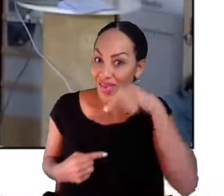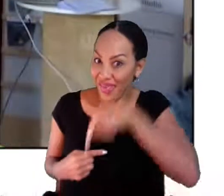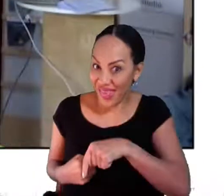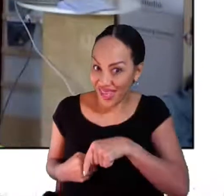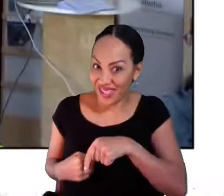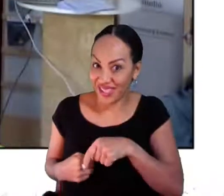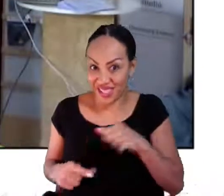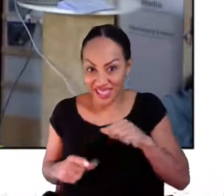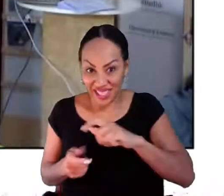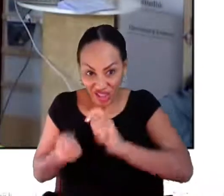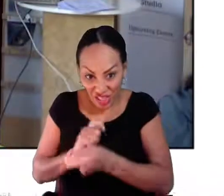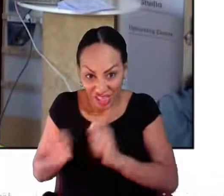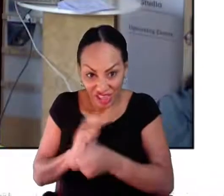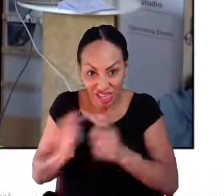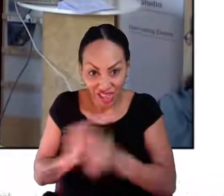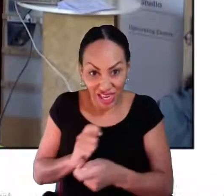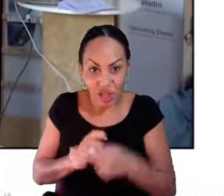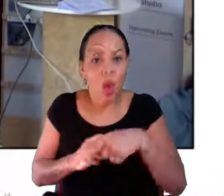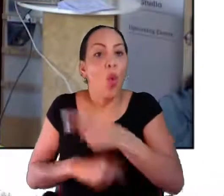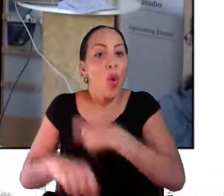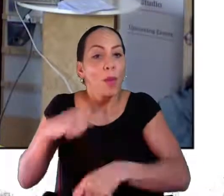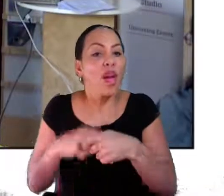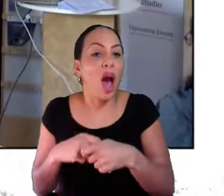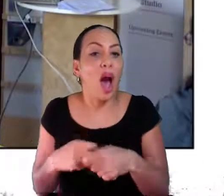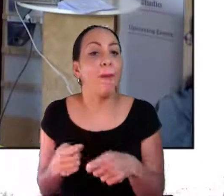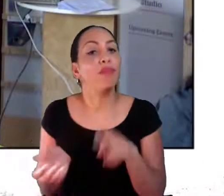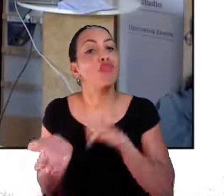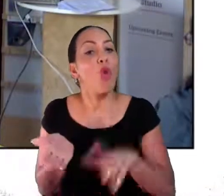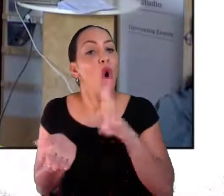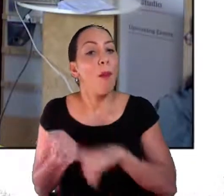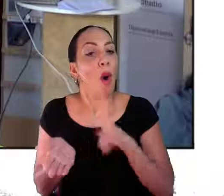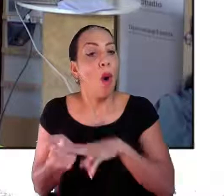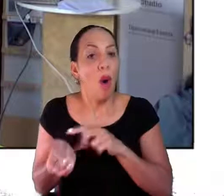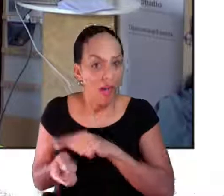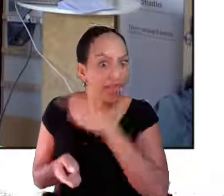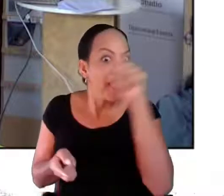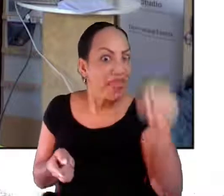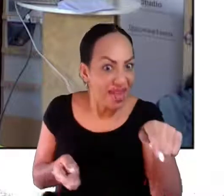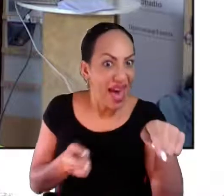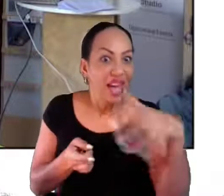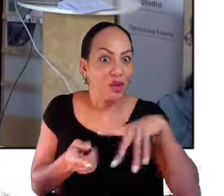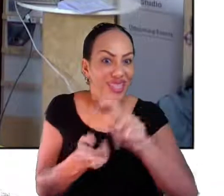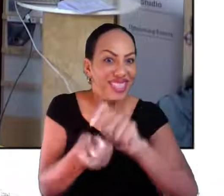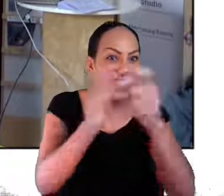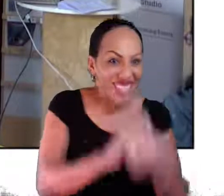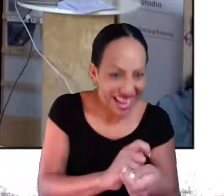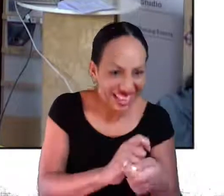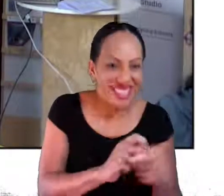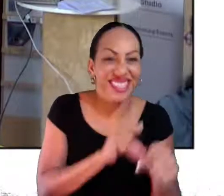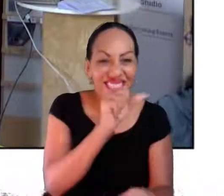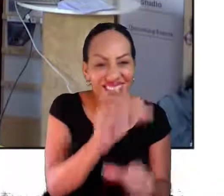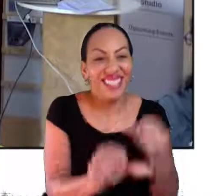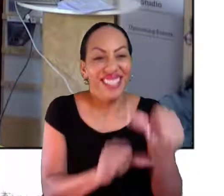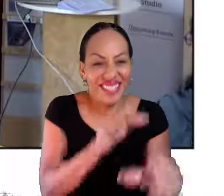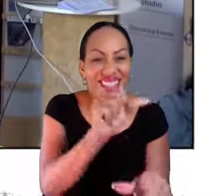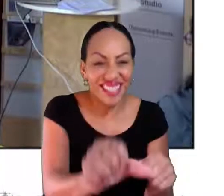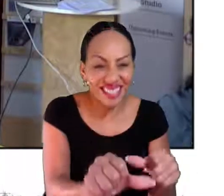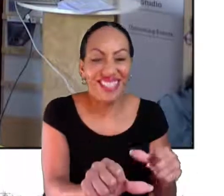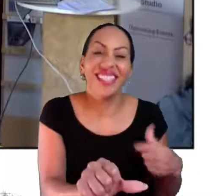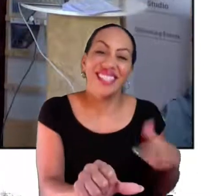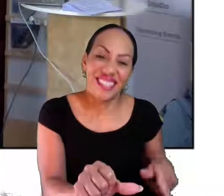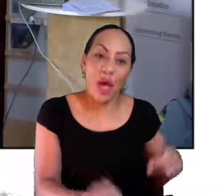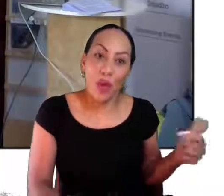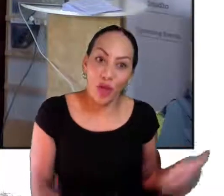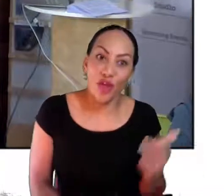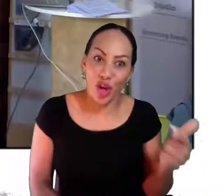always going to be space. Unfortunately, the systems that we live in means there will always be people that are not getting equity out of processes, I